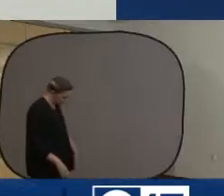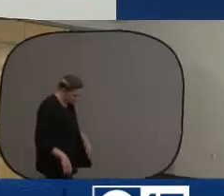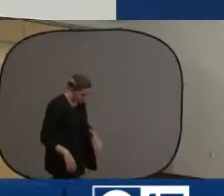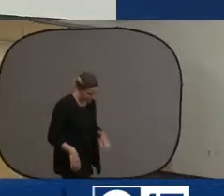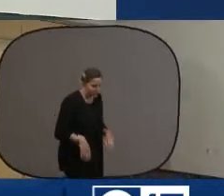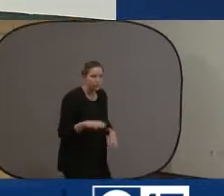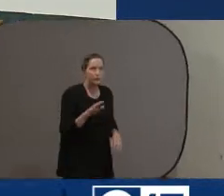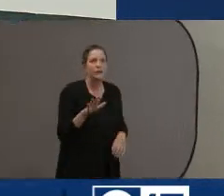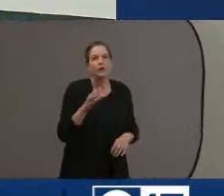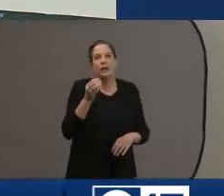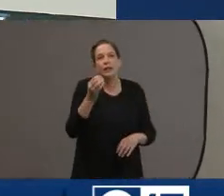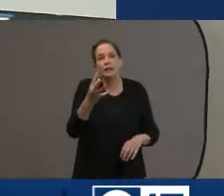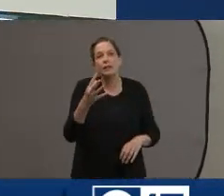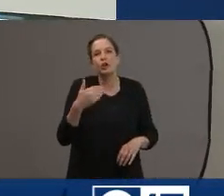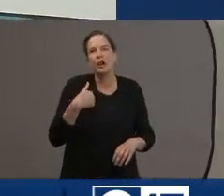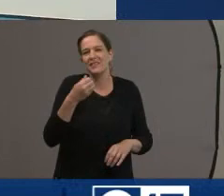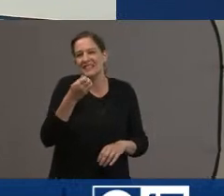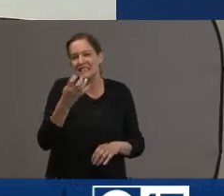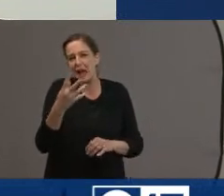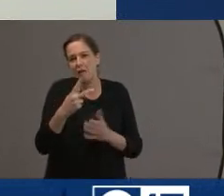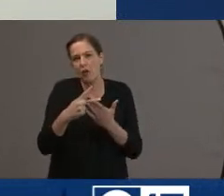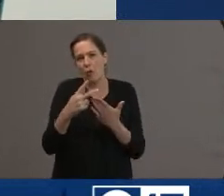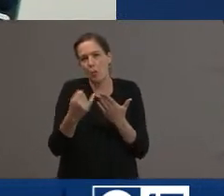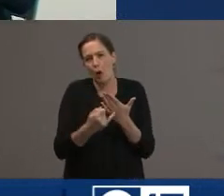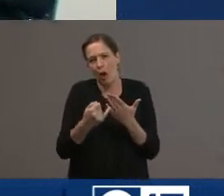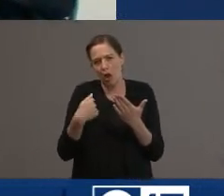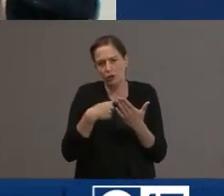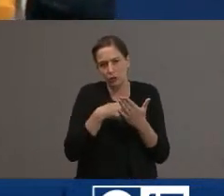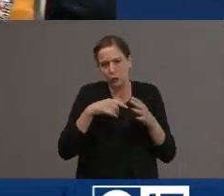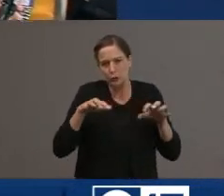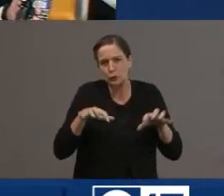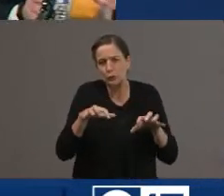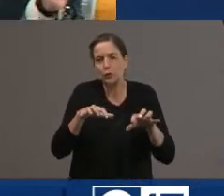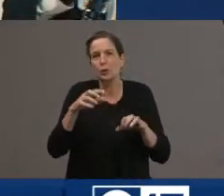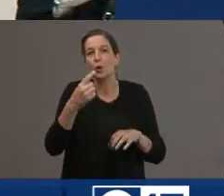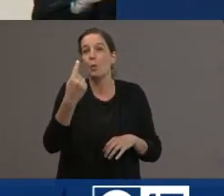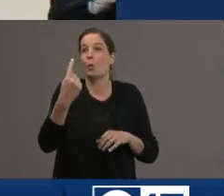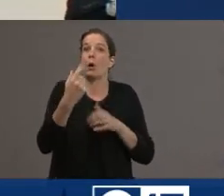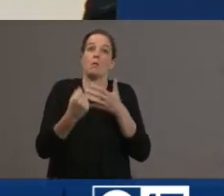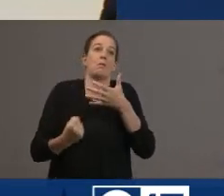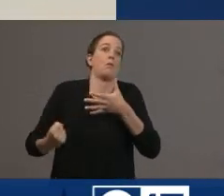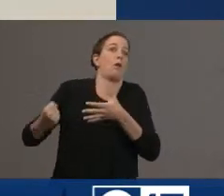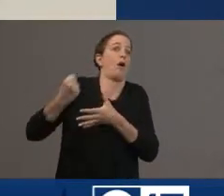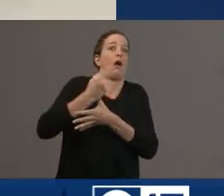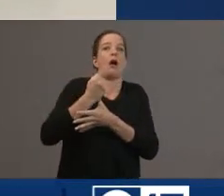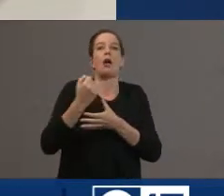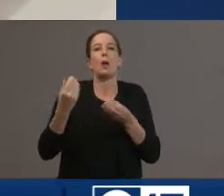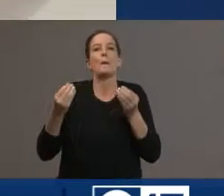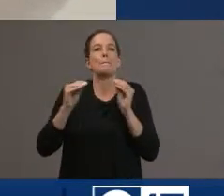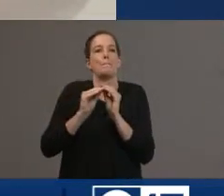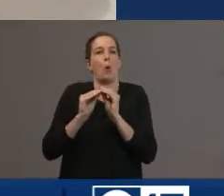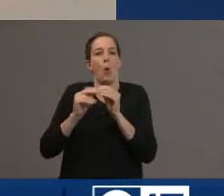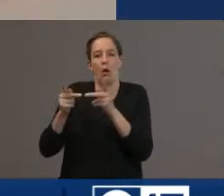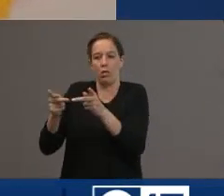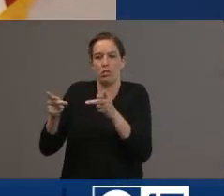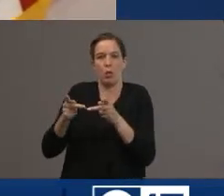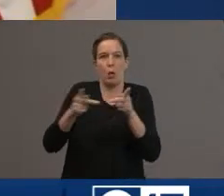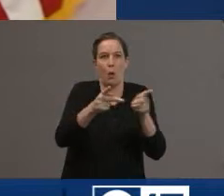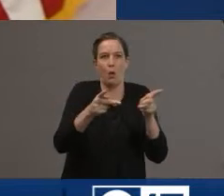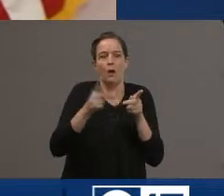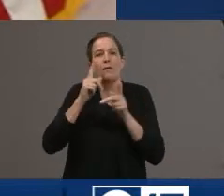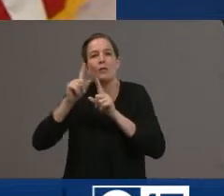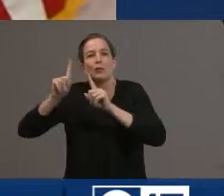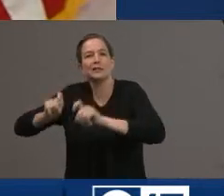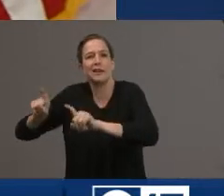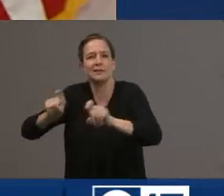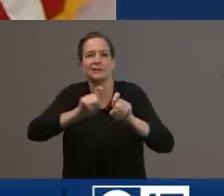projects that we are working on. One of the biggest priorities is increasing test collection sites, especially in